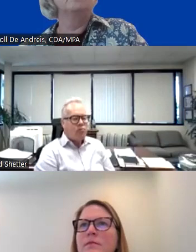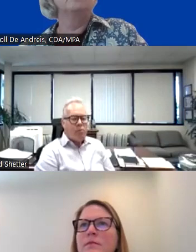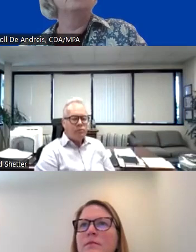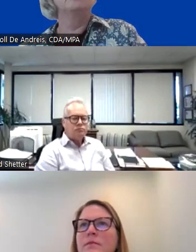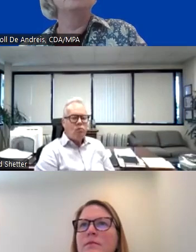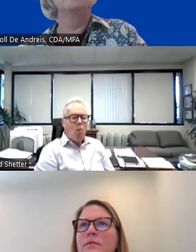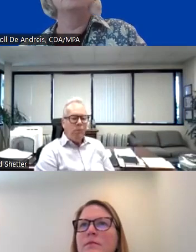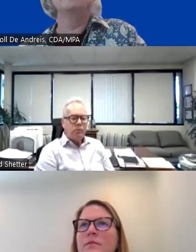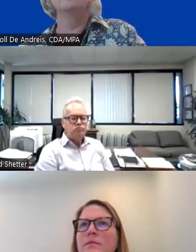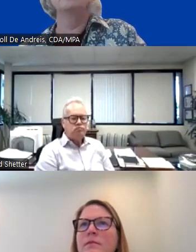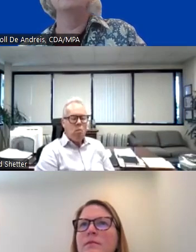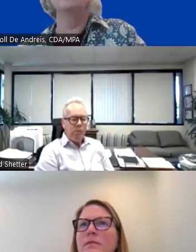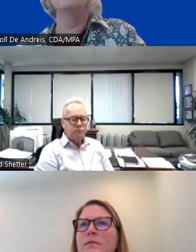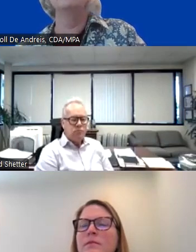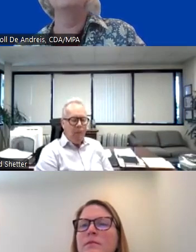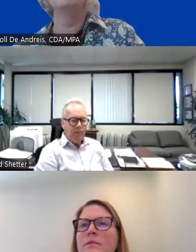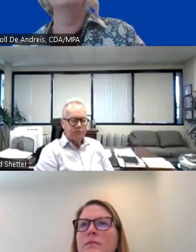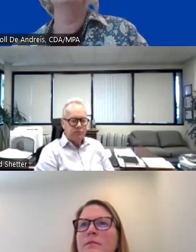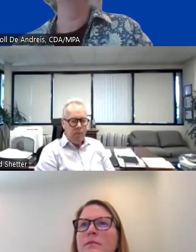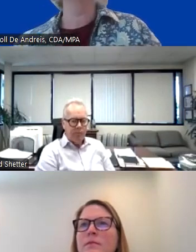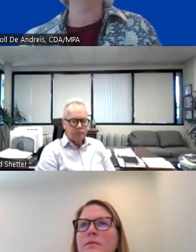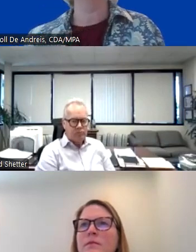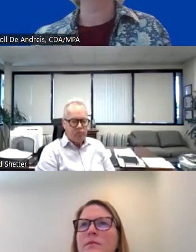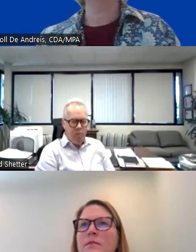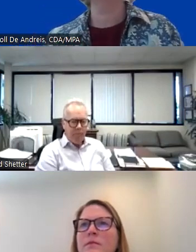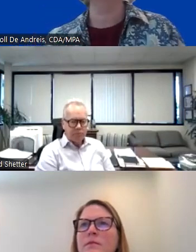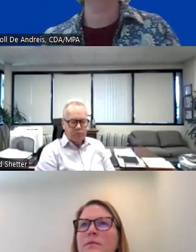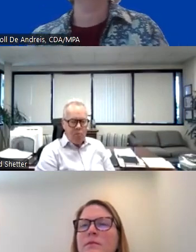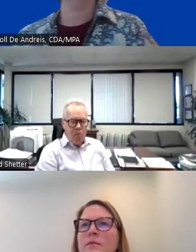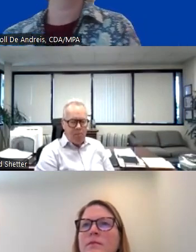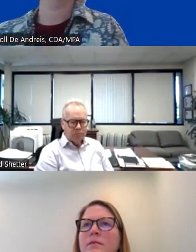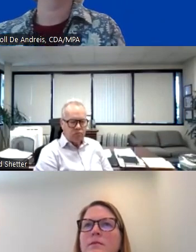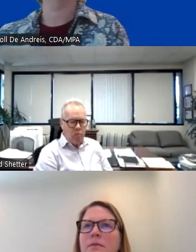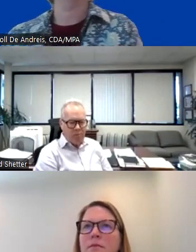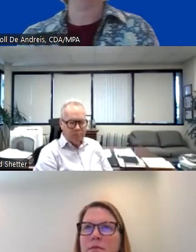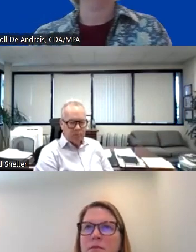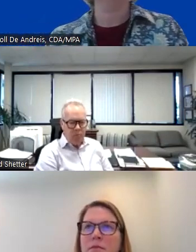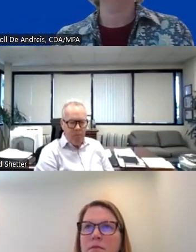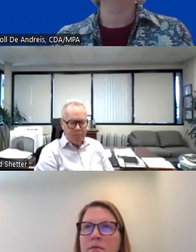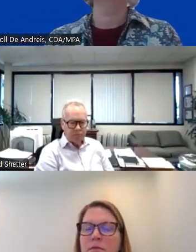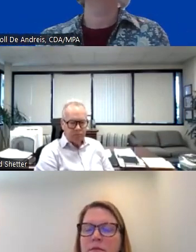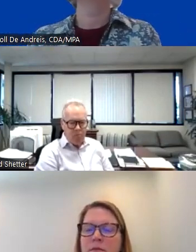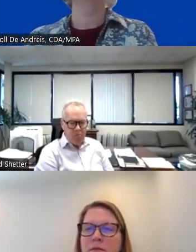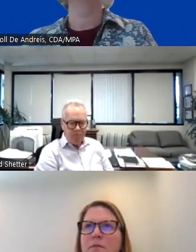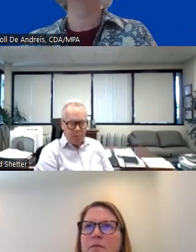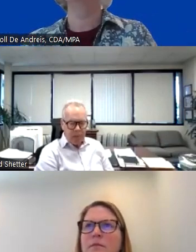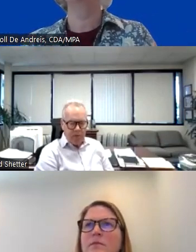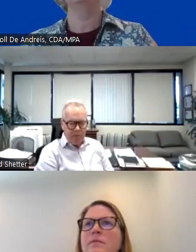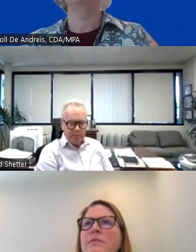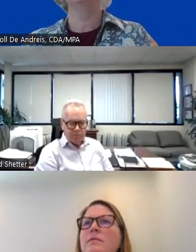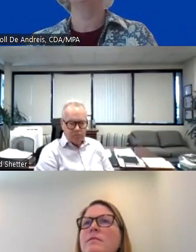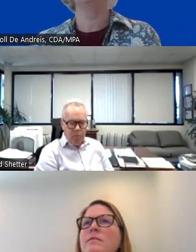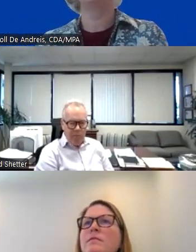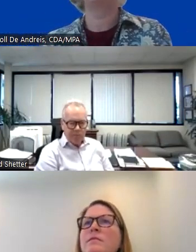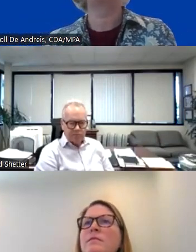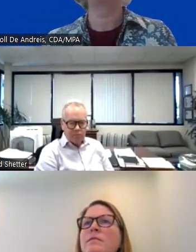it. Is there a way for people to get like actual help completing applications, right? So you need